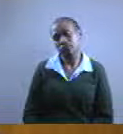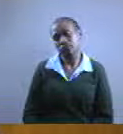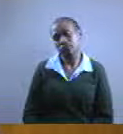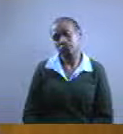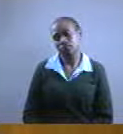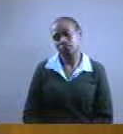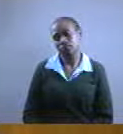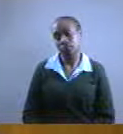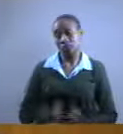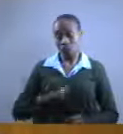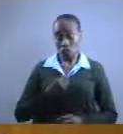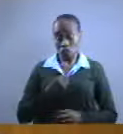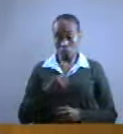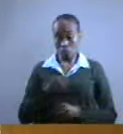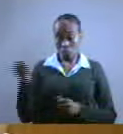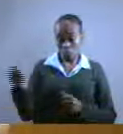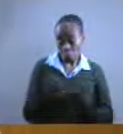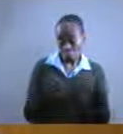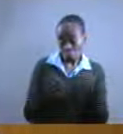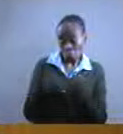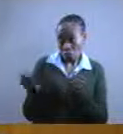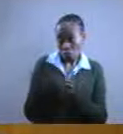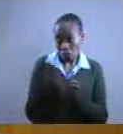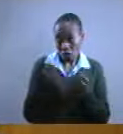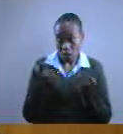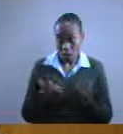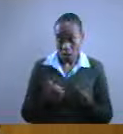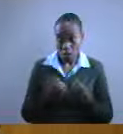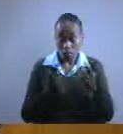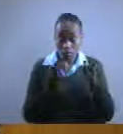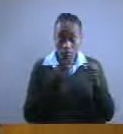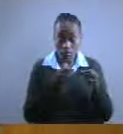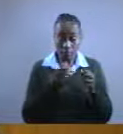labor law or tax incentives